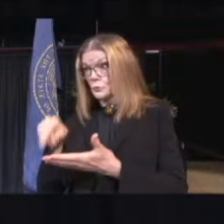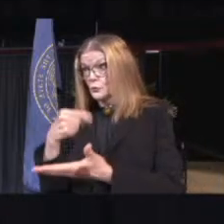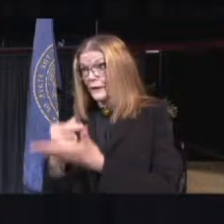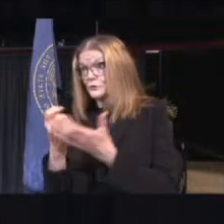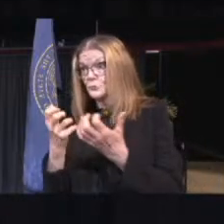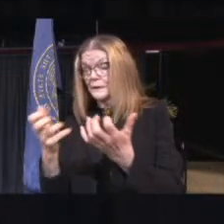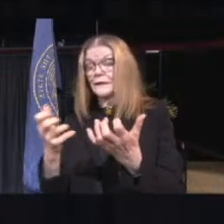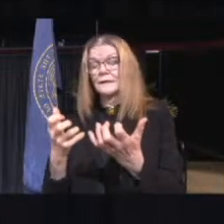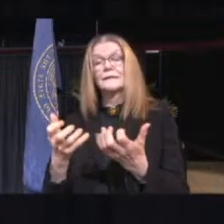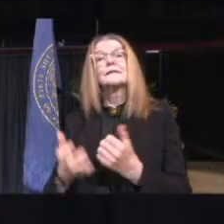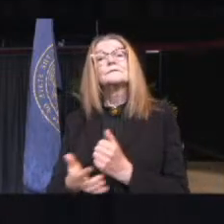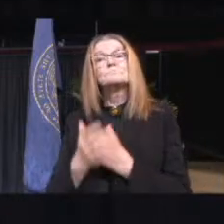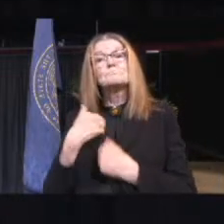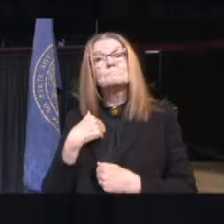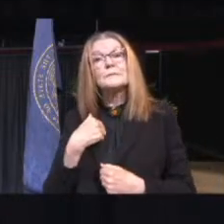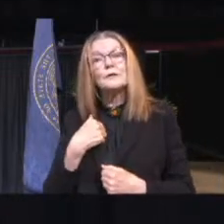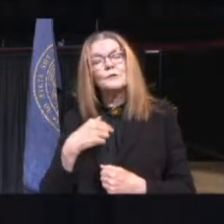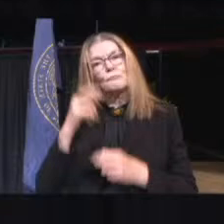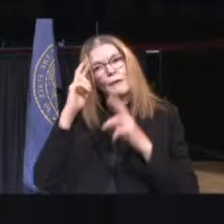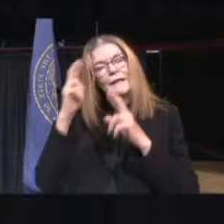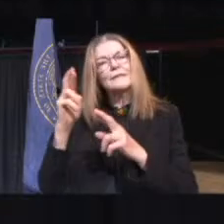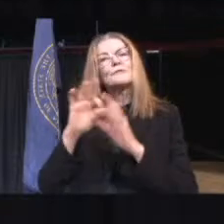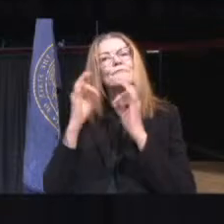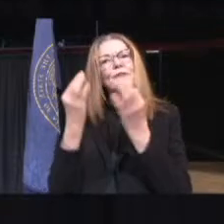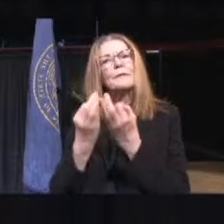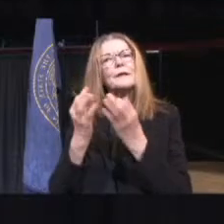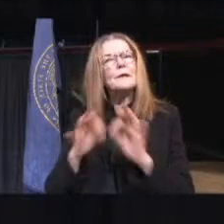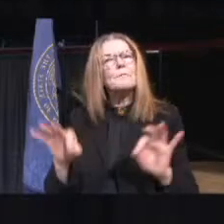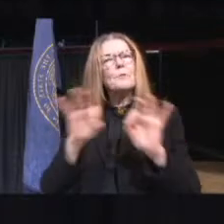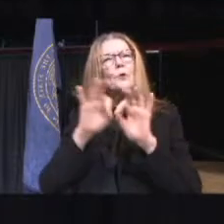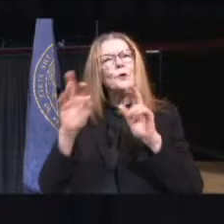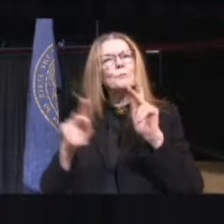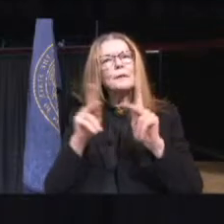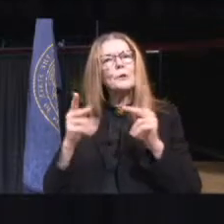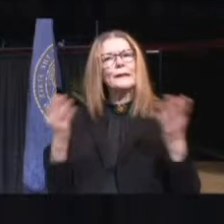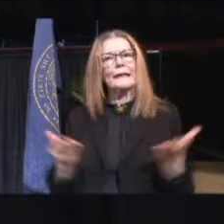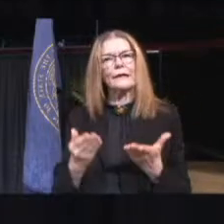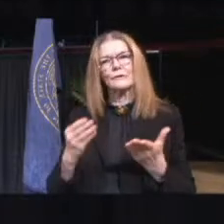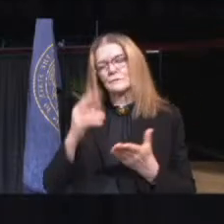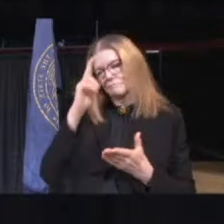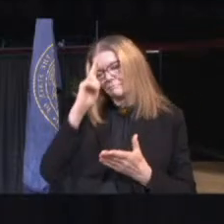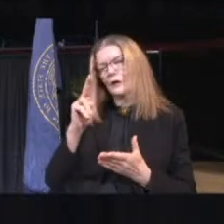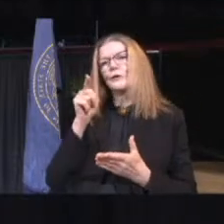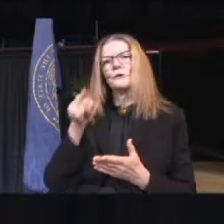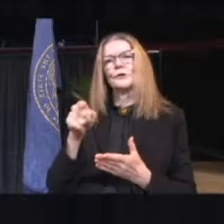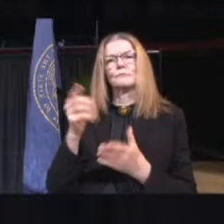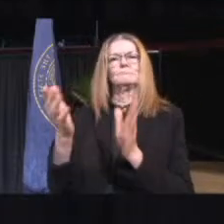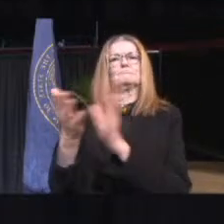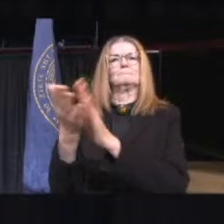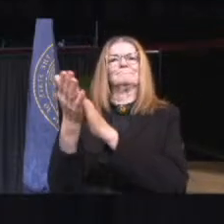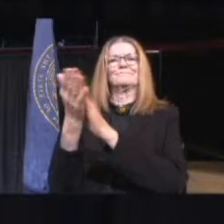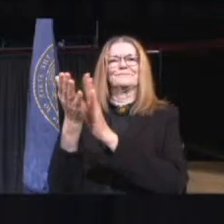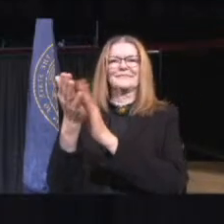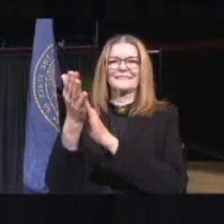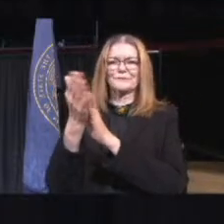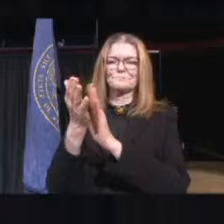the family and important people in your lives that are here today to recognize you. Let's give them a round of